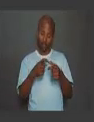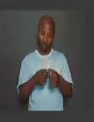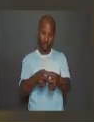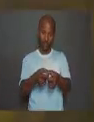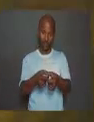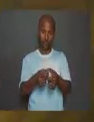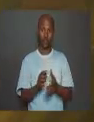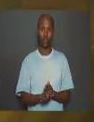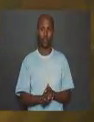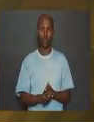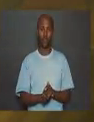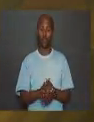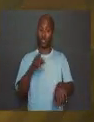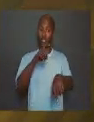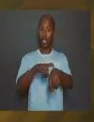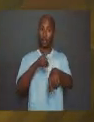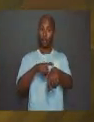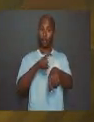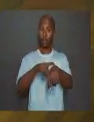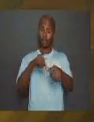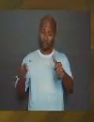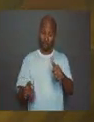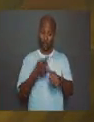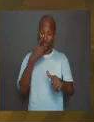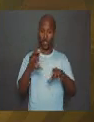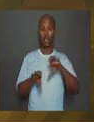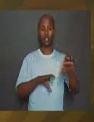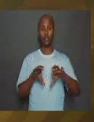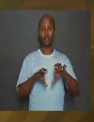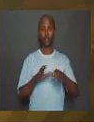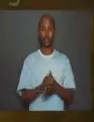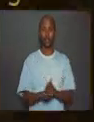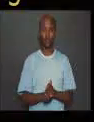infinite. It is time for our first activity, students.